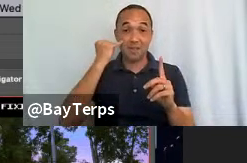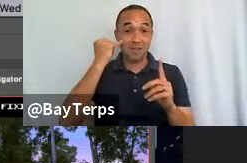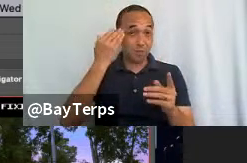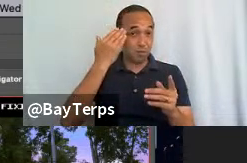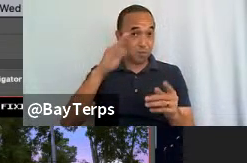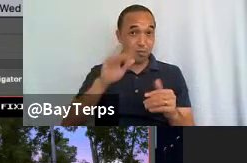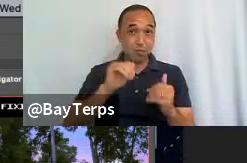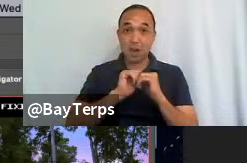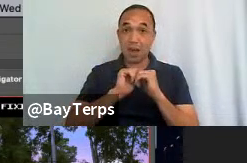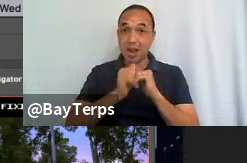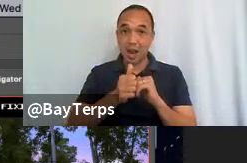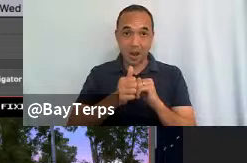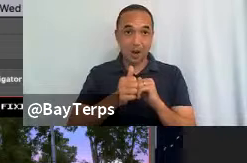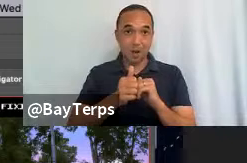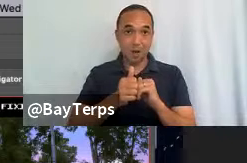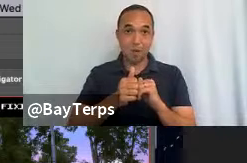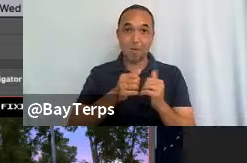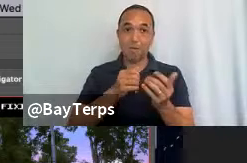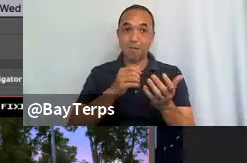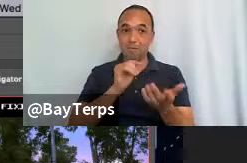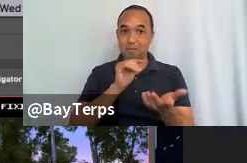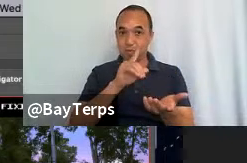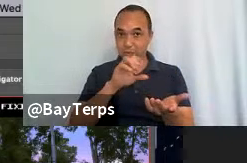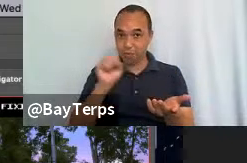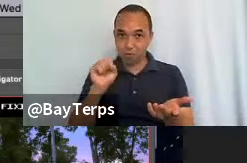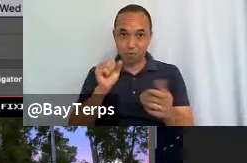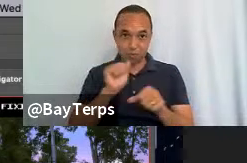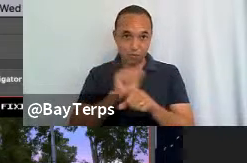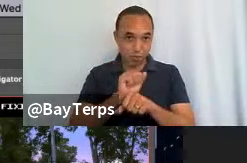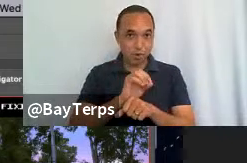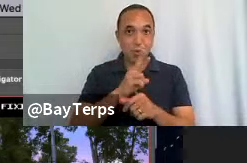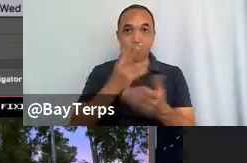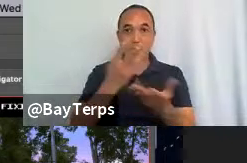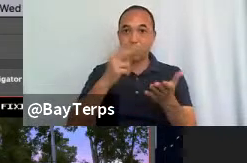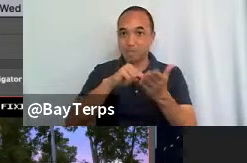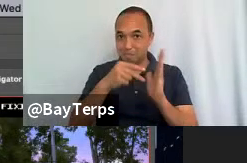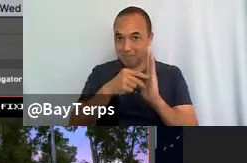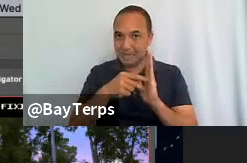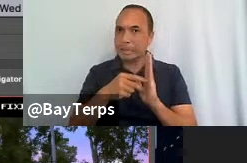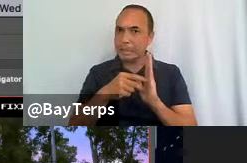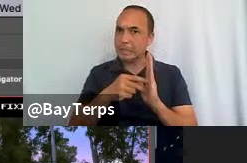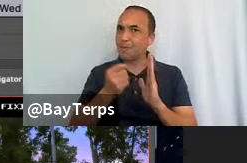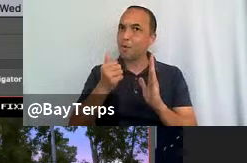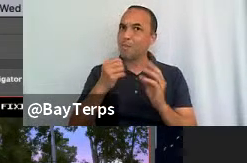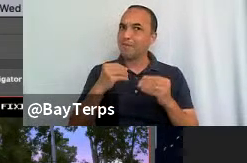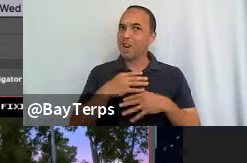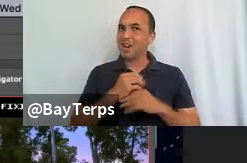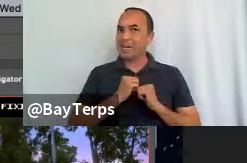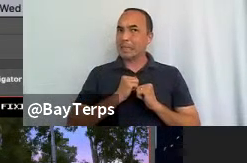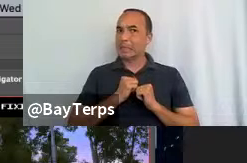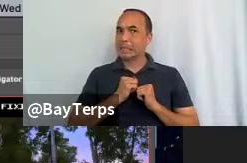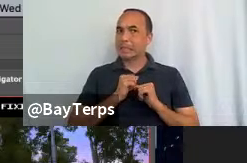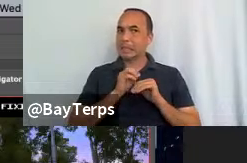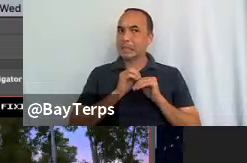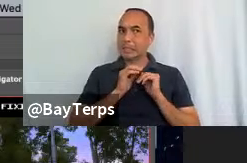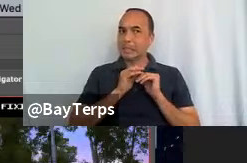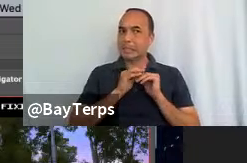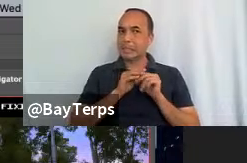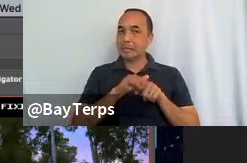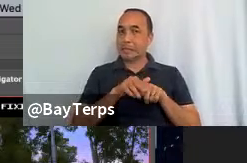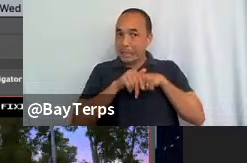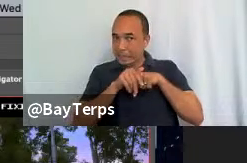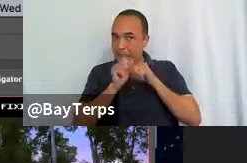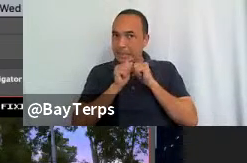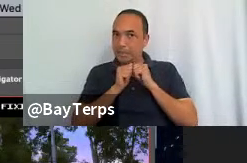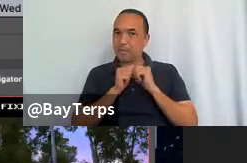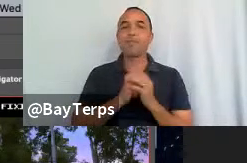use them, then it can be a little bit intimidating. That's So totally. it is nice to get in here and just know what you're talking about. But also, there